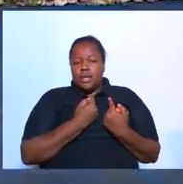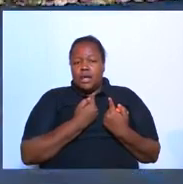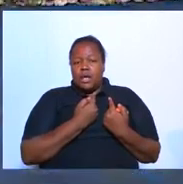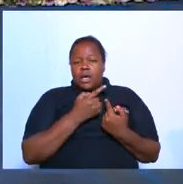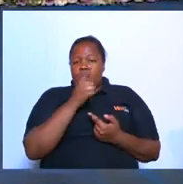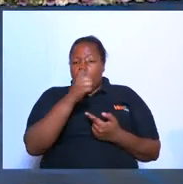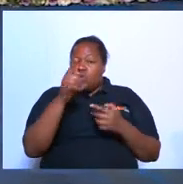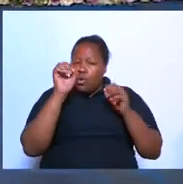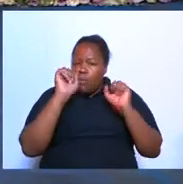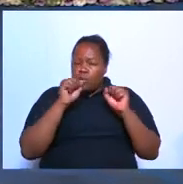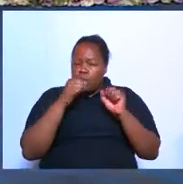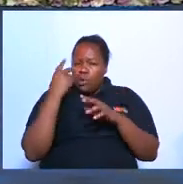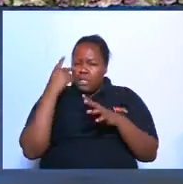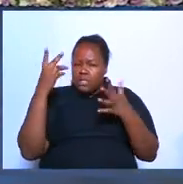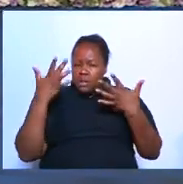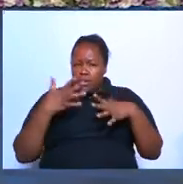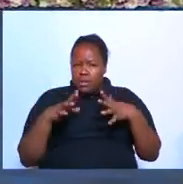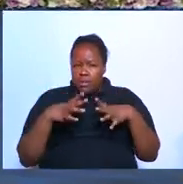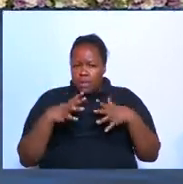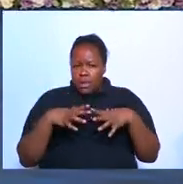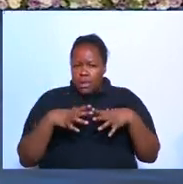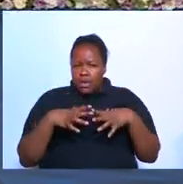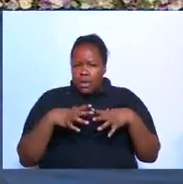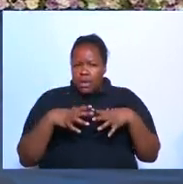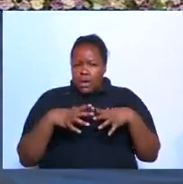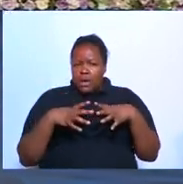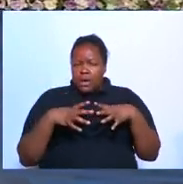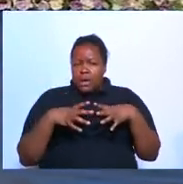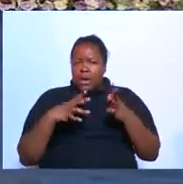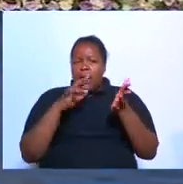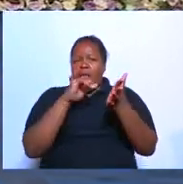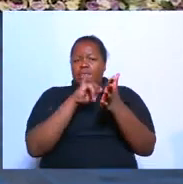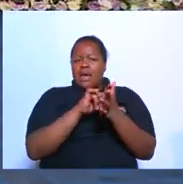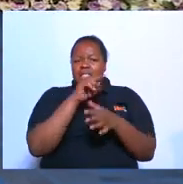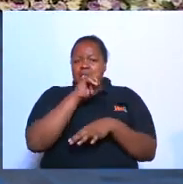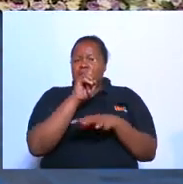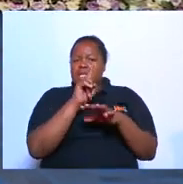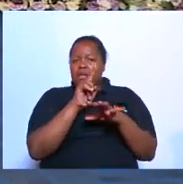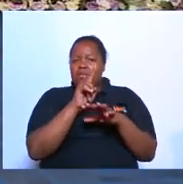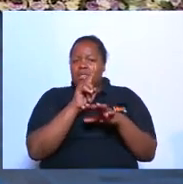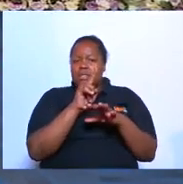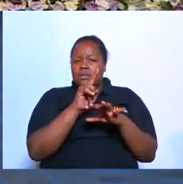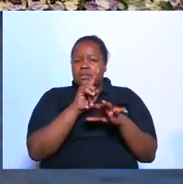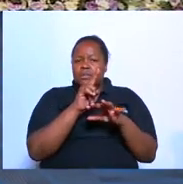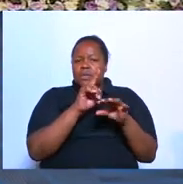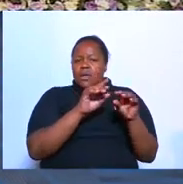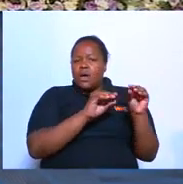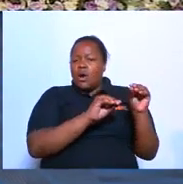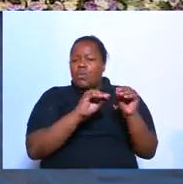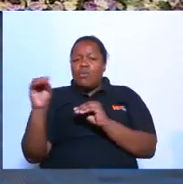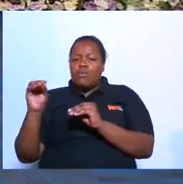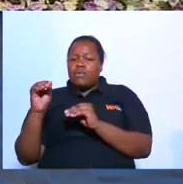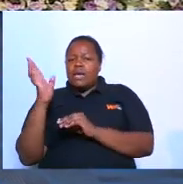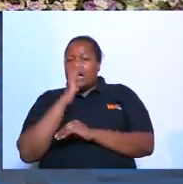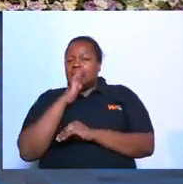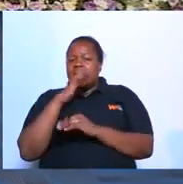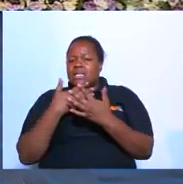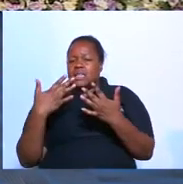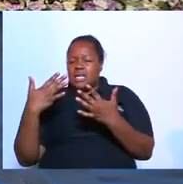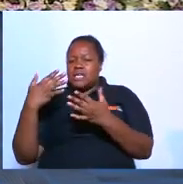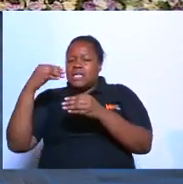I've ever seen people instead of moving those trashes outside the house